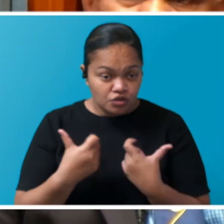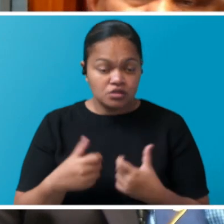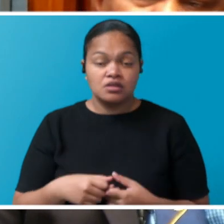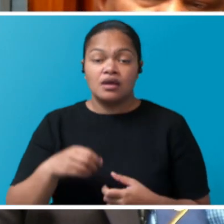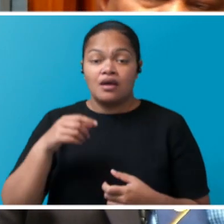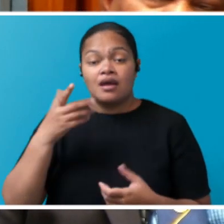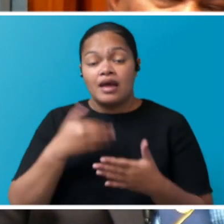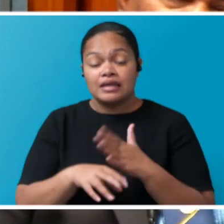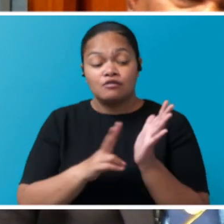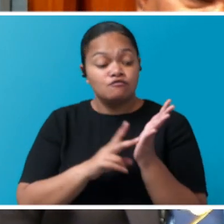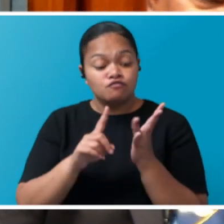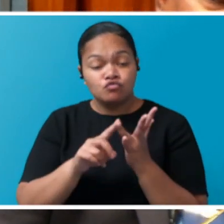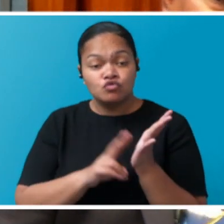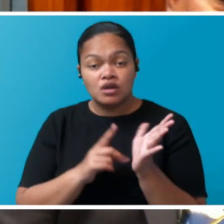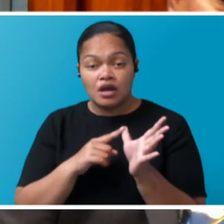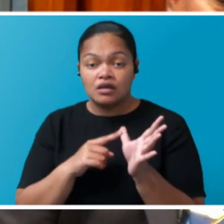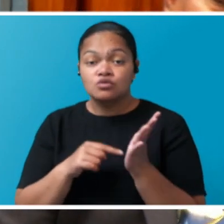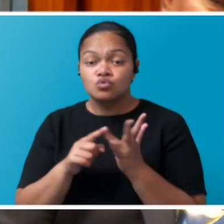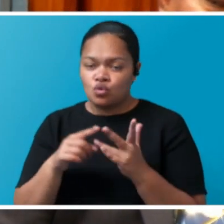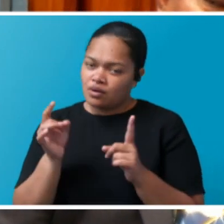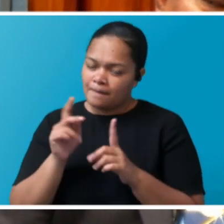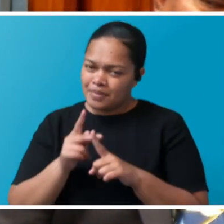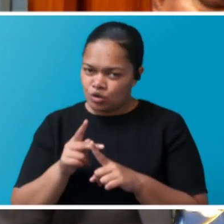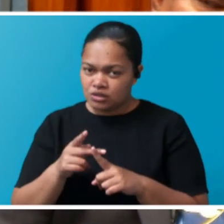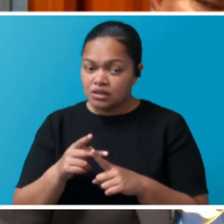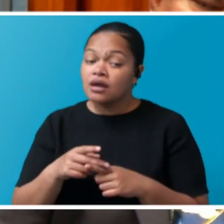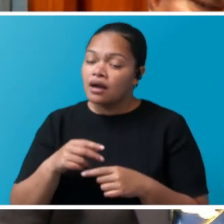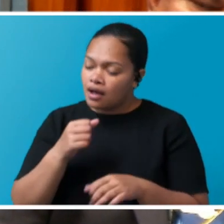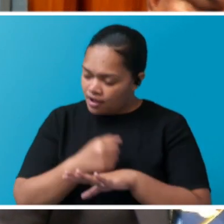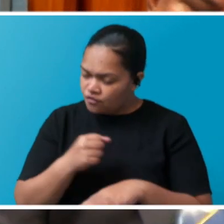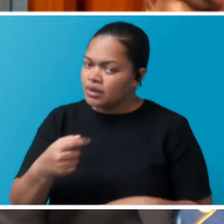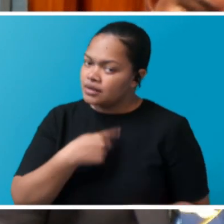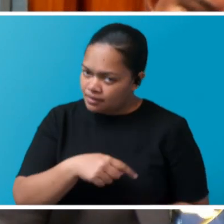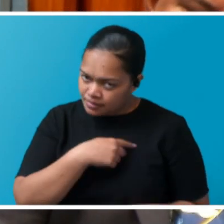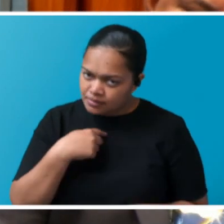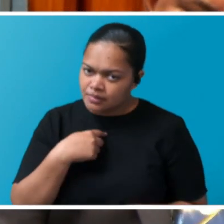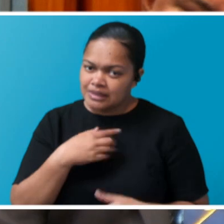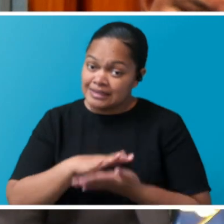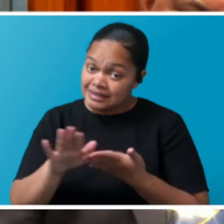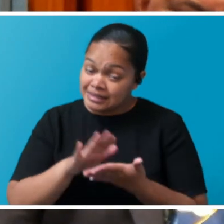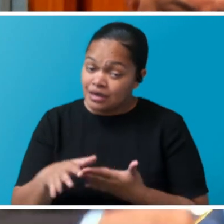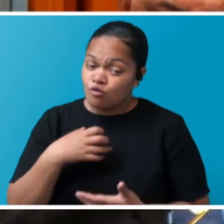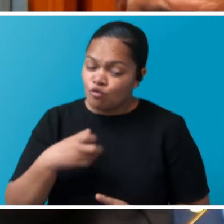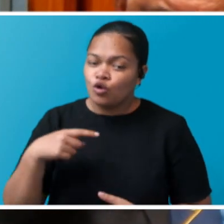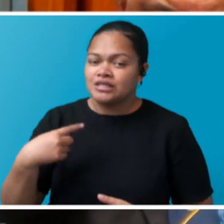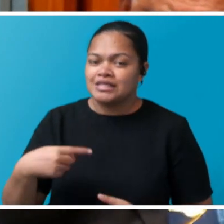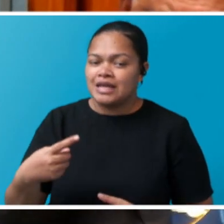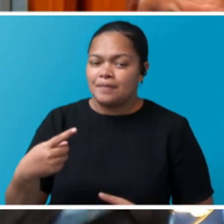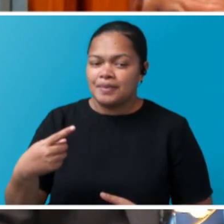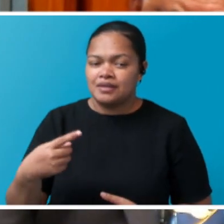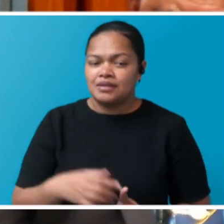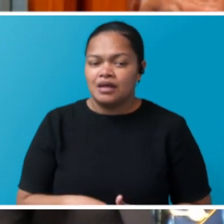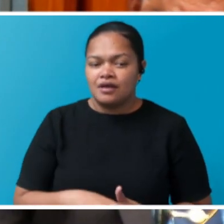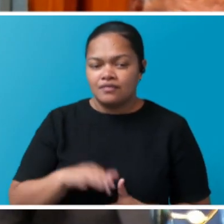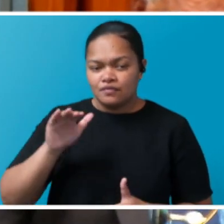priority for the coalition government. The government remains committed to ensuring a cleaner and a more sustainable future by